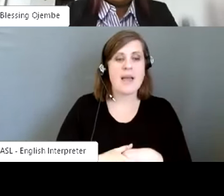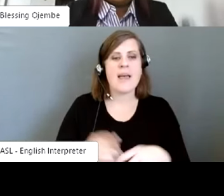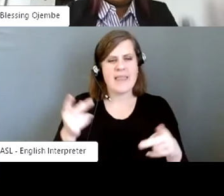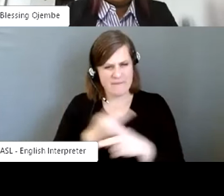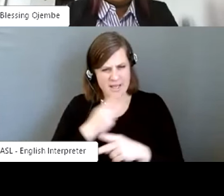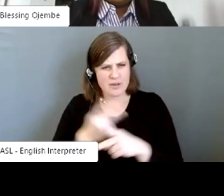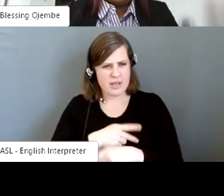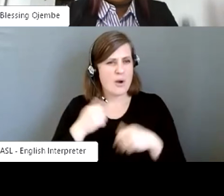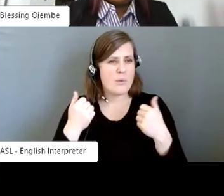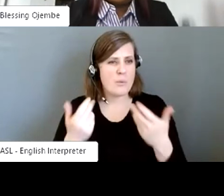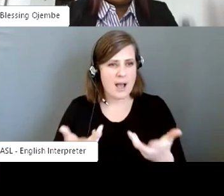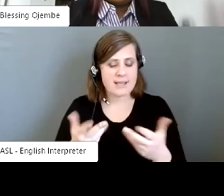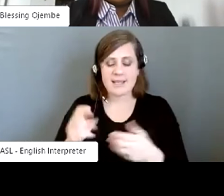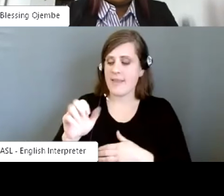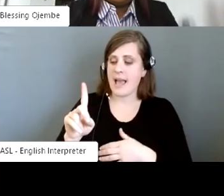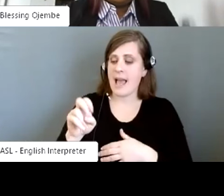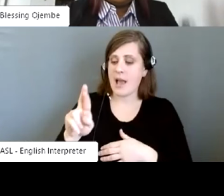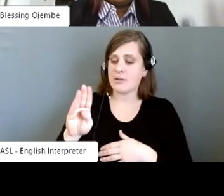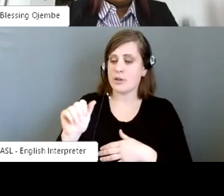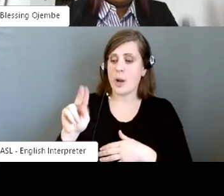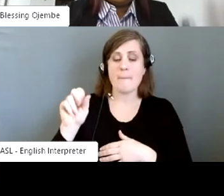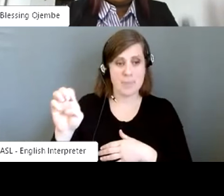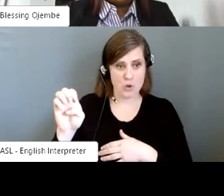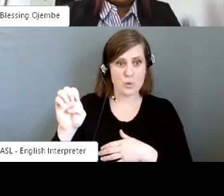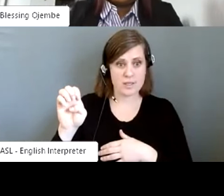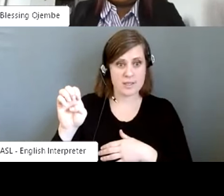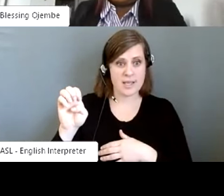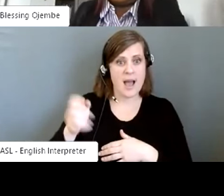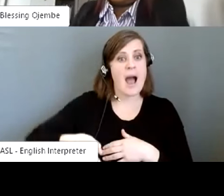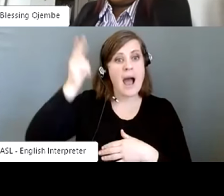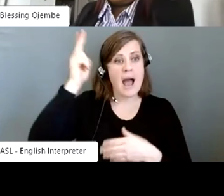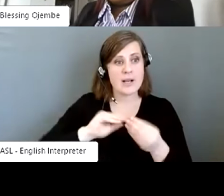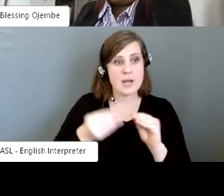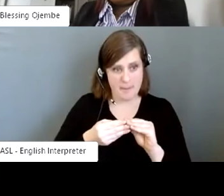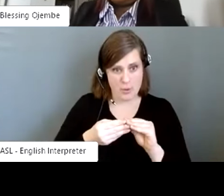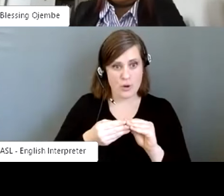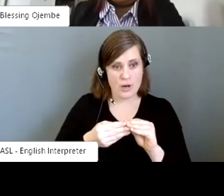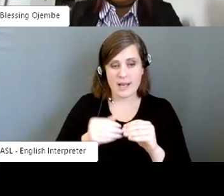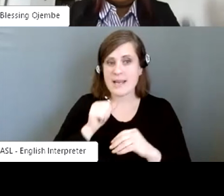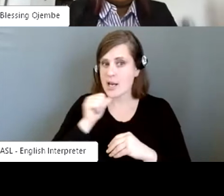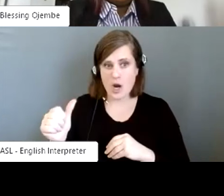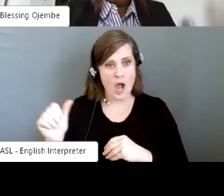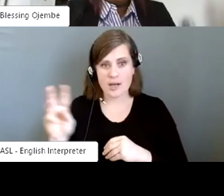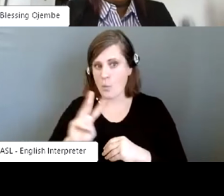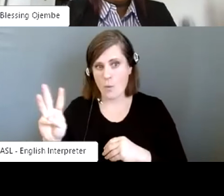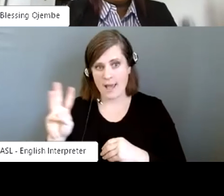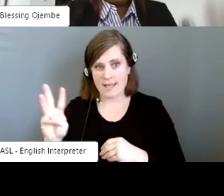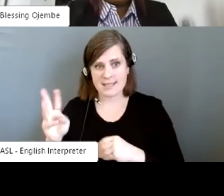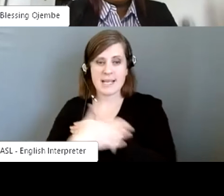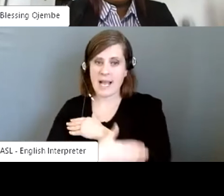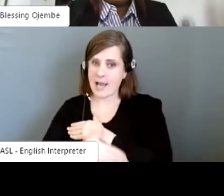the prevalence of elder abuse is higher in those non-Western countries, which are